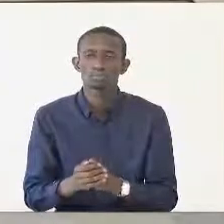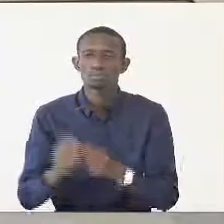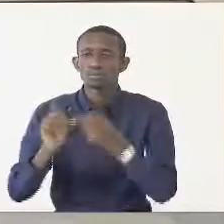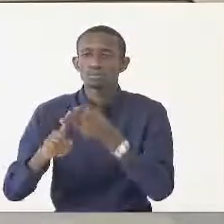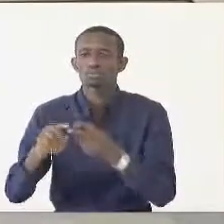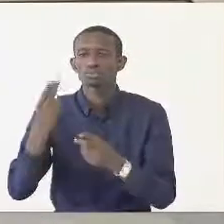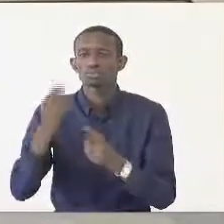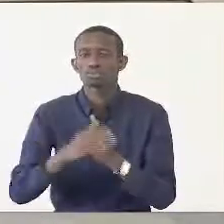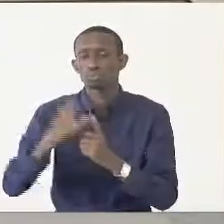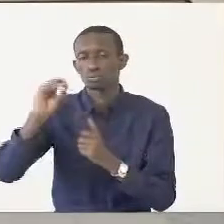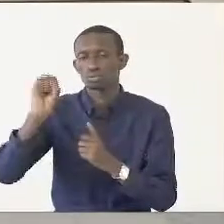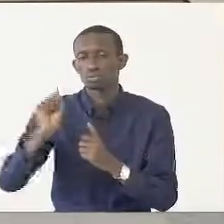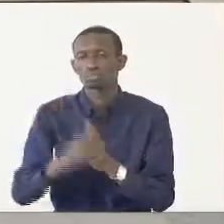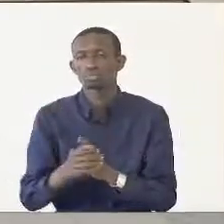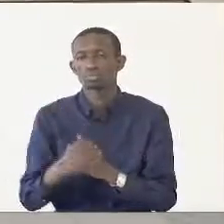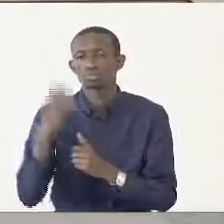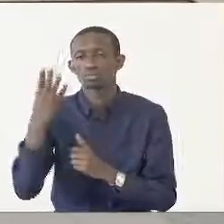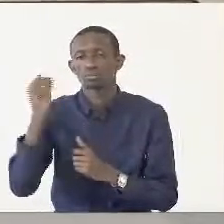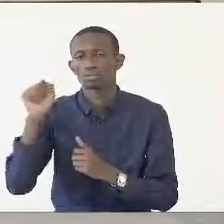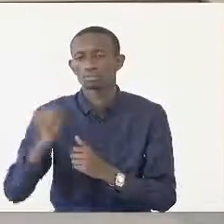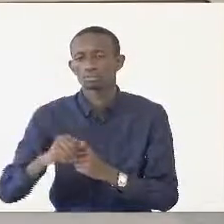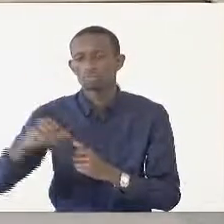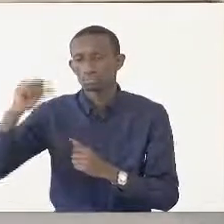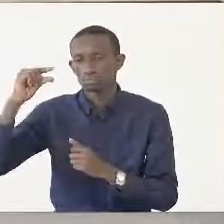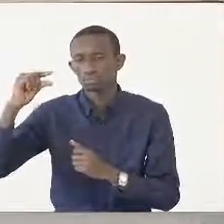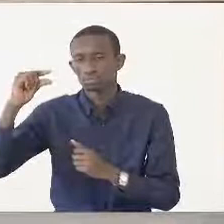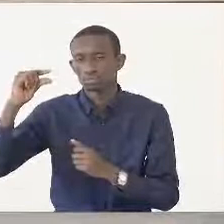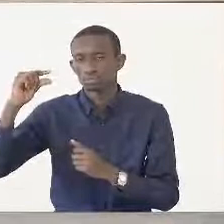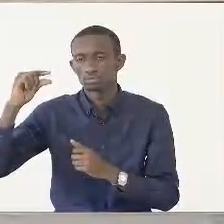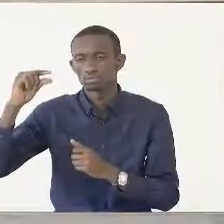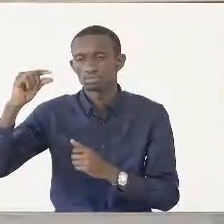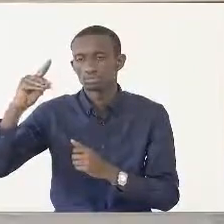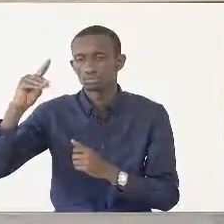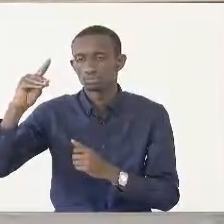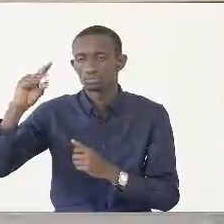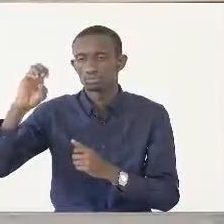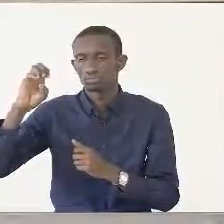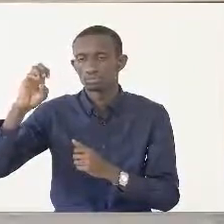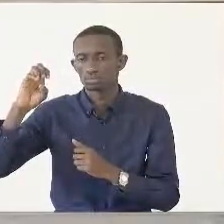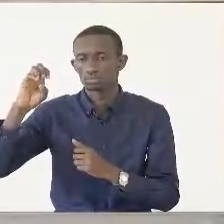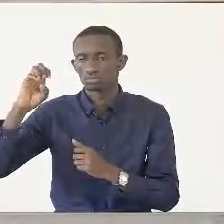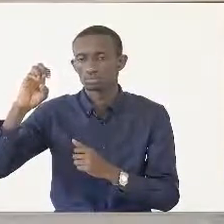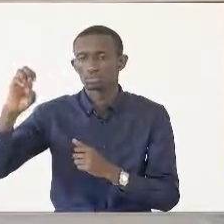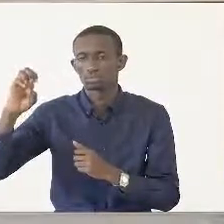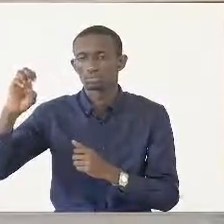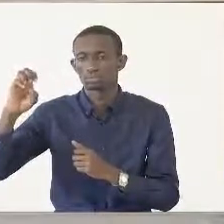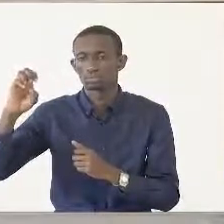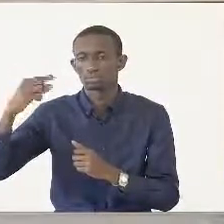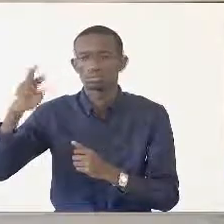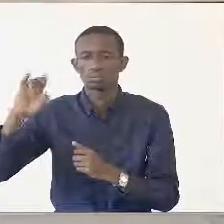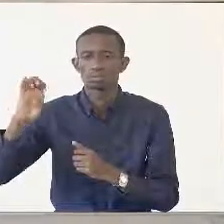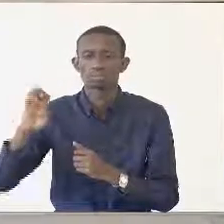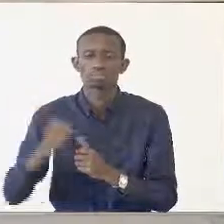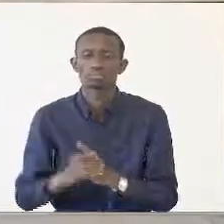45. Here we have 45 degrees. And when we solve, we find V of